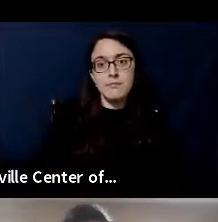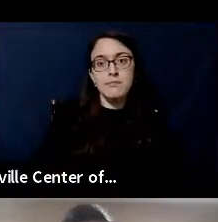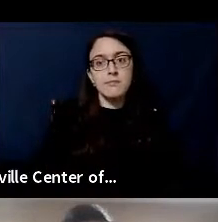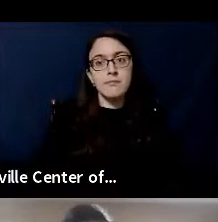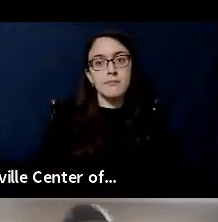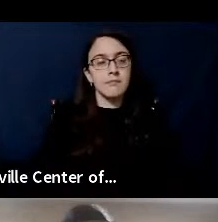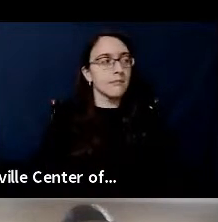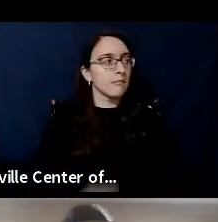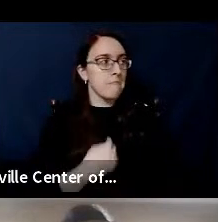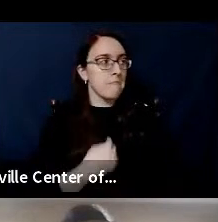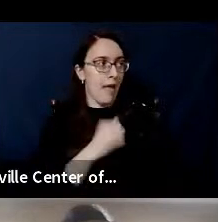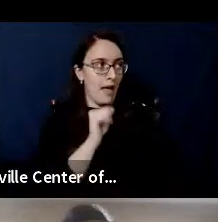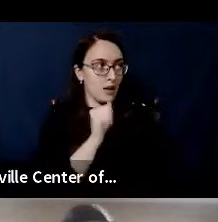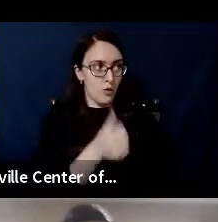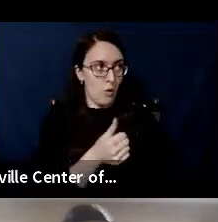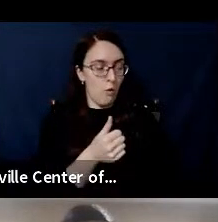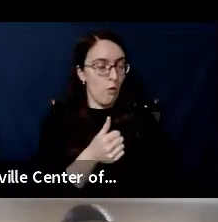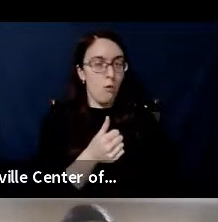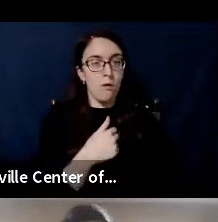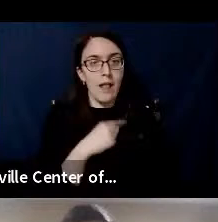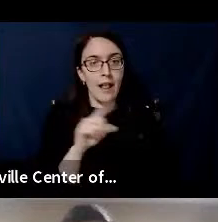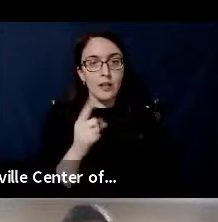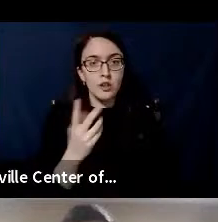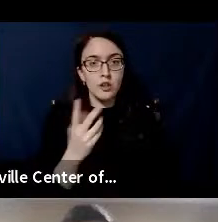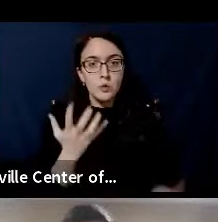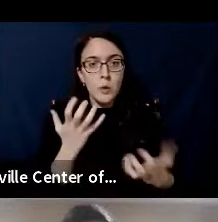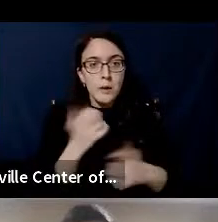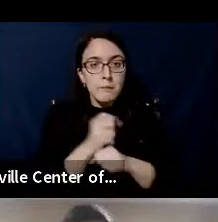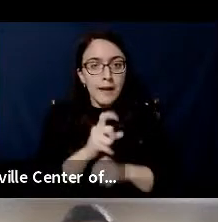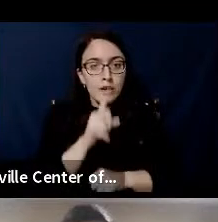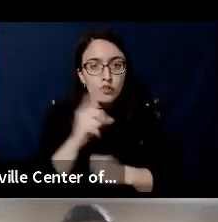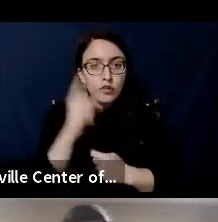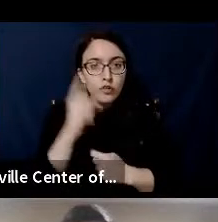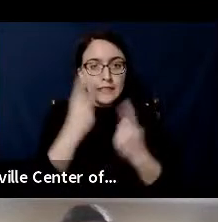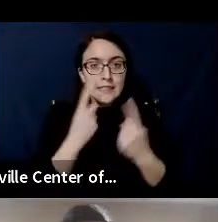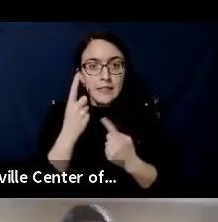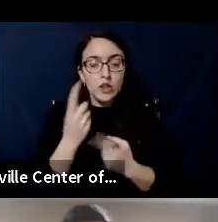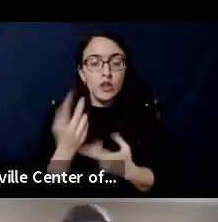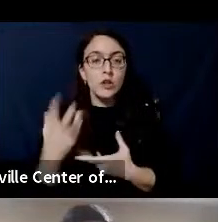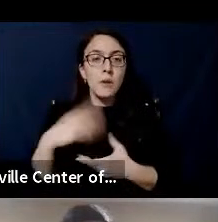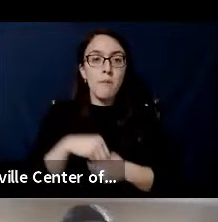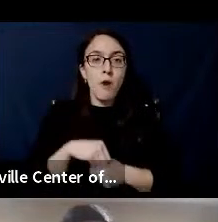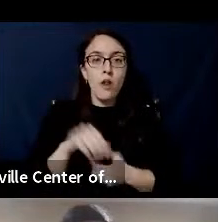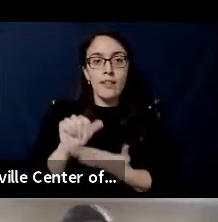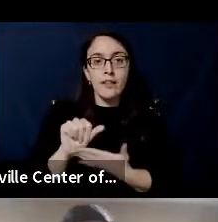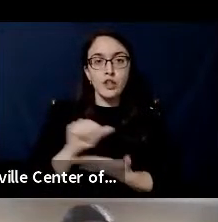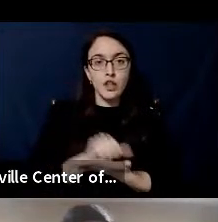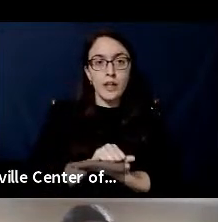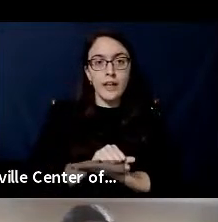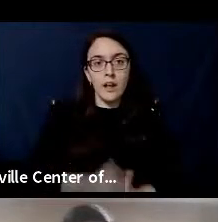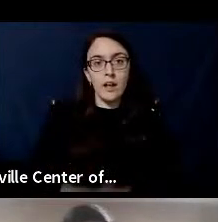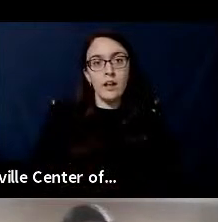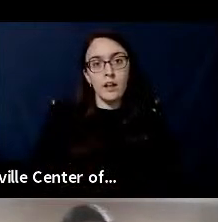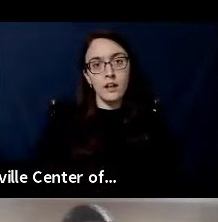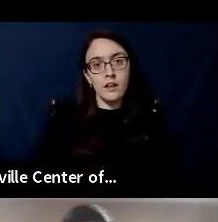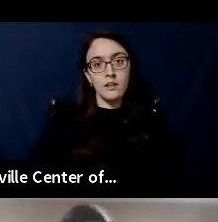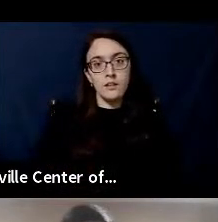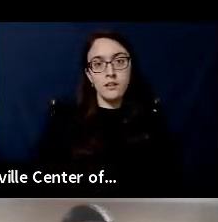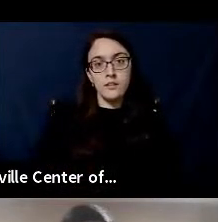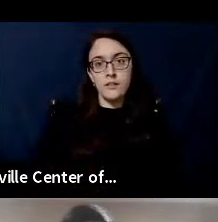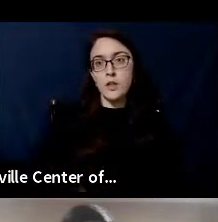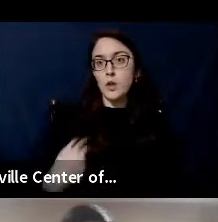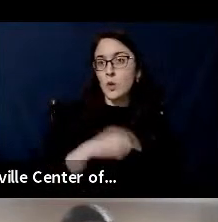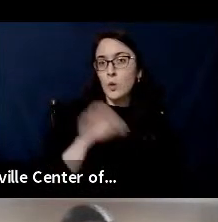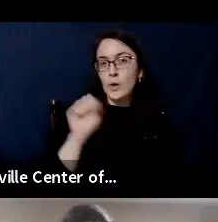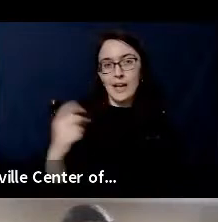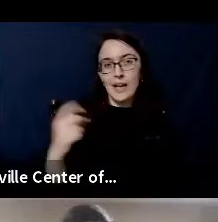I do not. I just want to make sure it's just considered as part of the agenda that they are speaking. That's all. We can always run this by